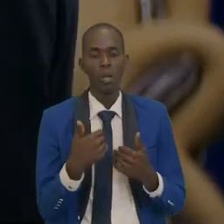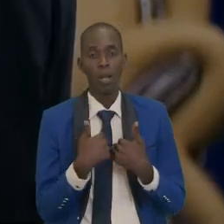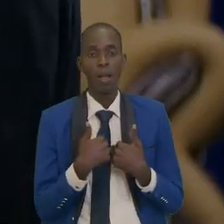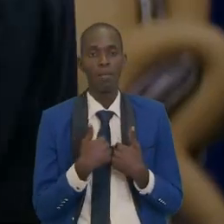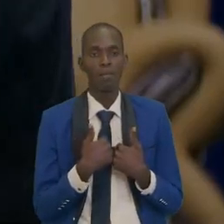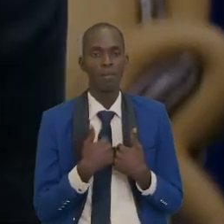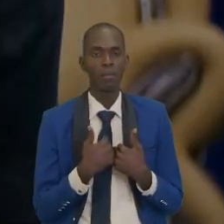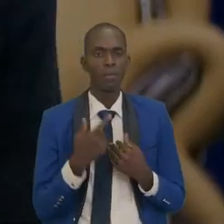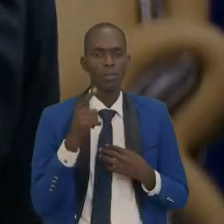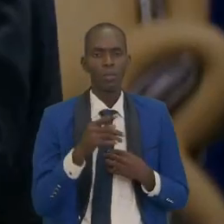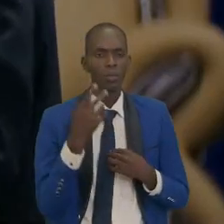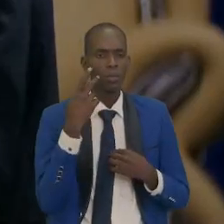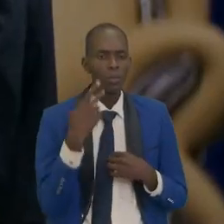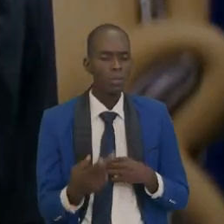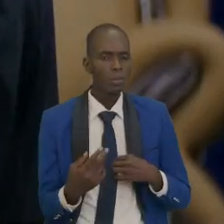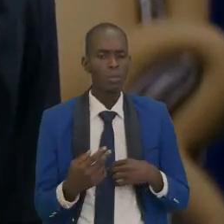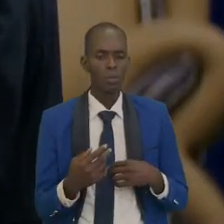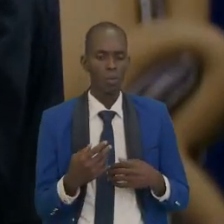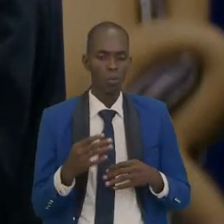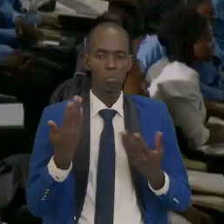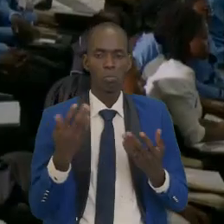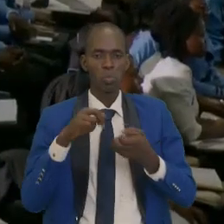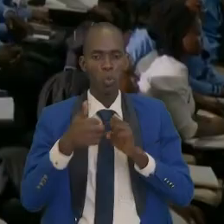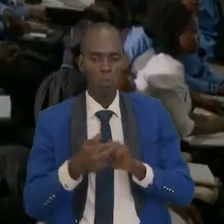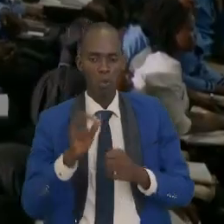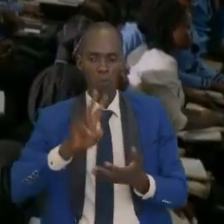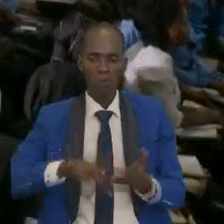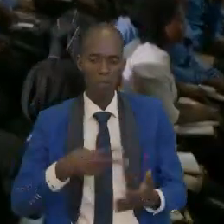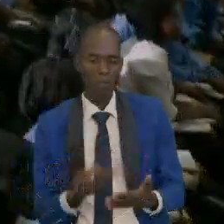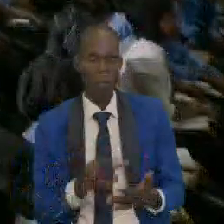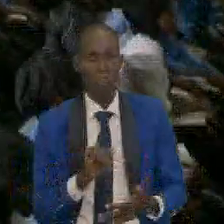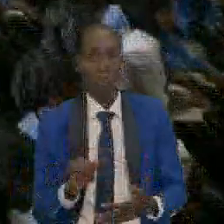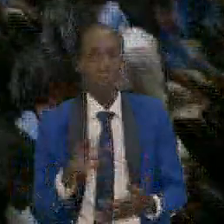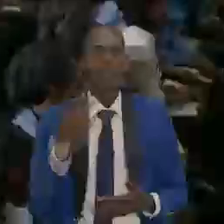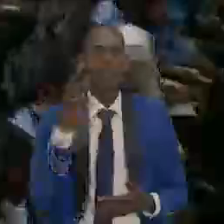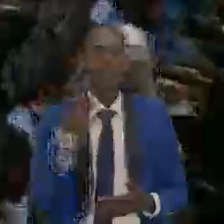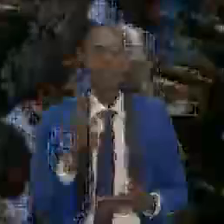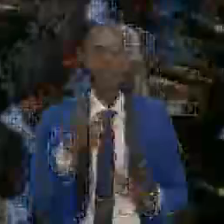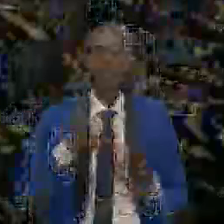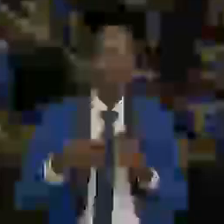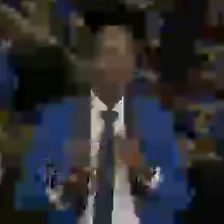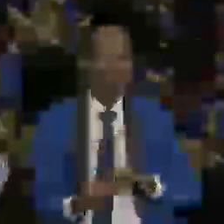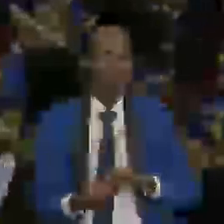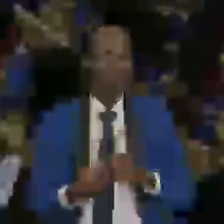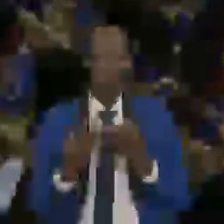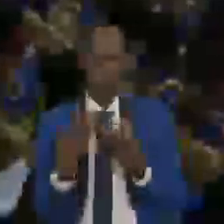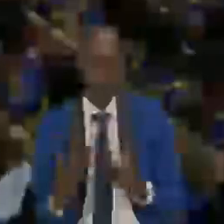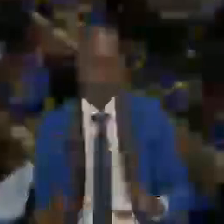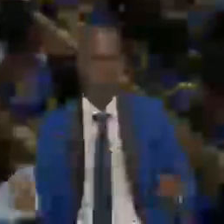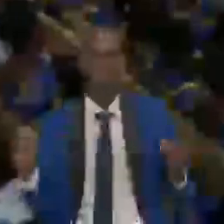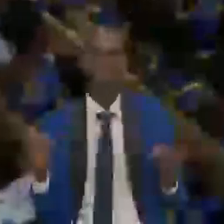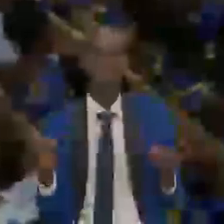you see walls breaking down walls going down water